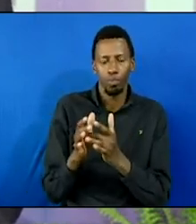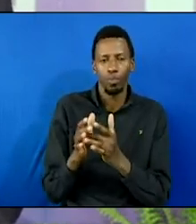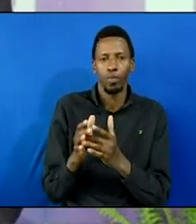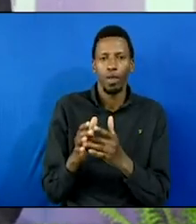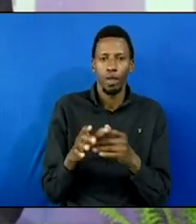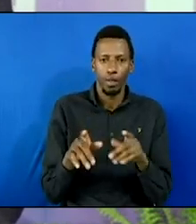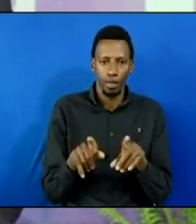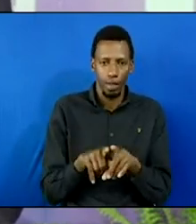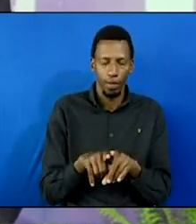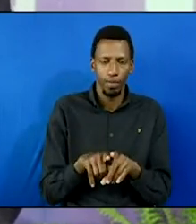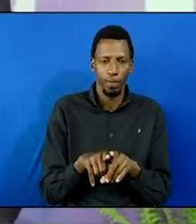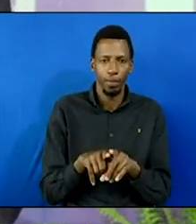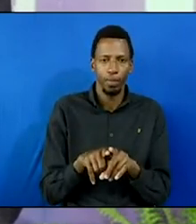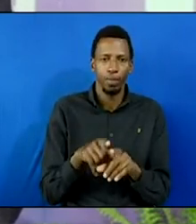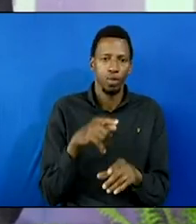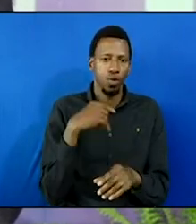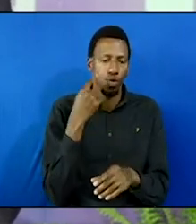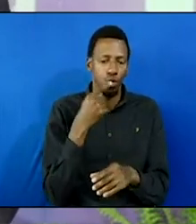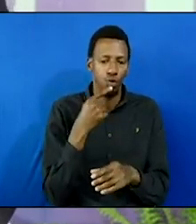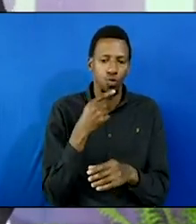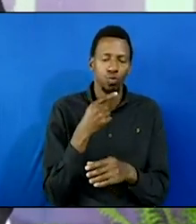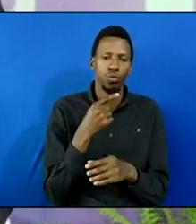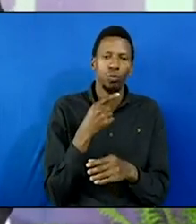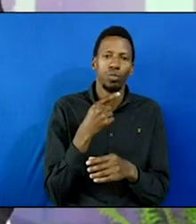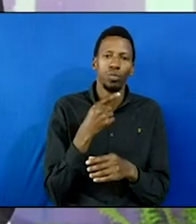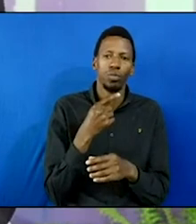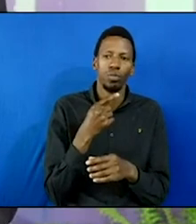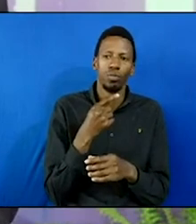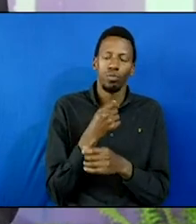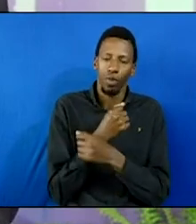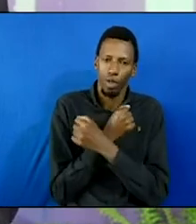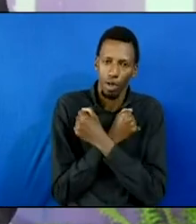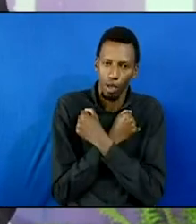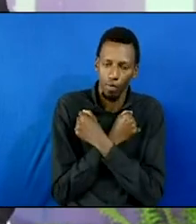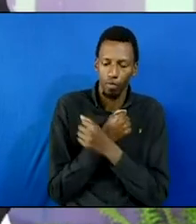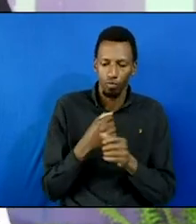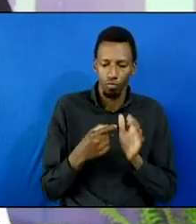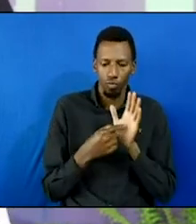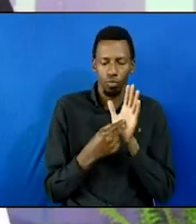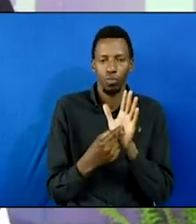and also true that those whom he had loved had shown very